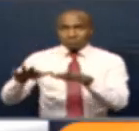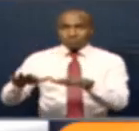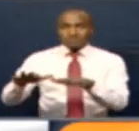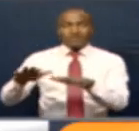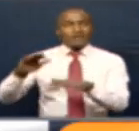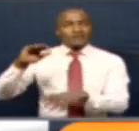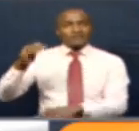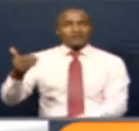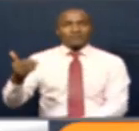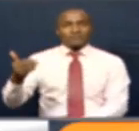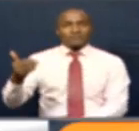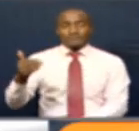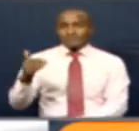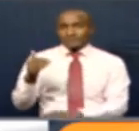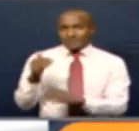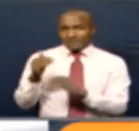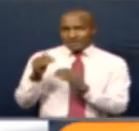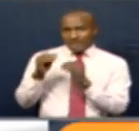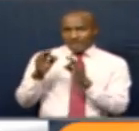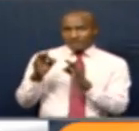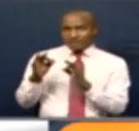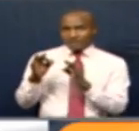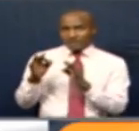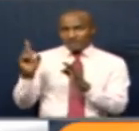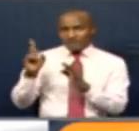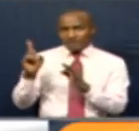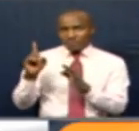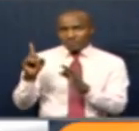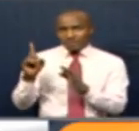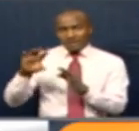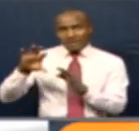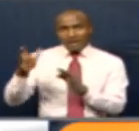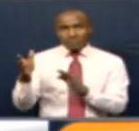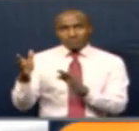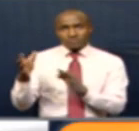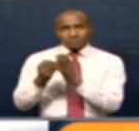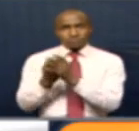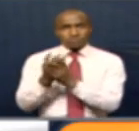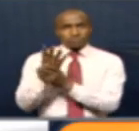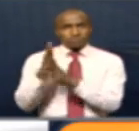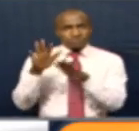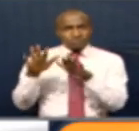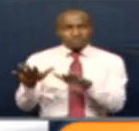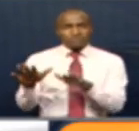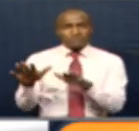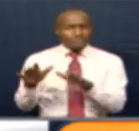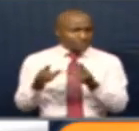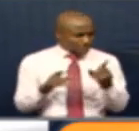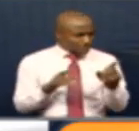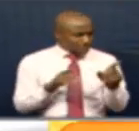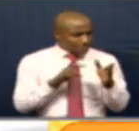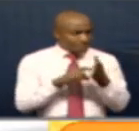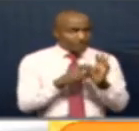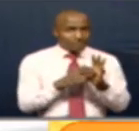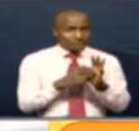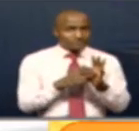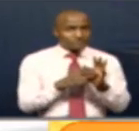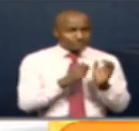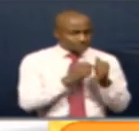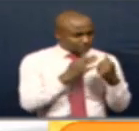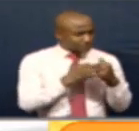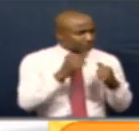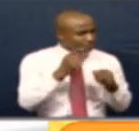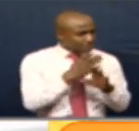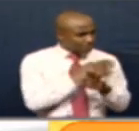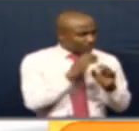the city, assuming the growth rate of Nairobi County stays flat. Would it be correct to say it's going to be at least 18 months